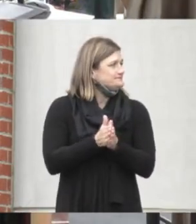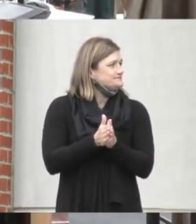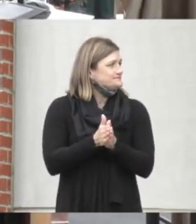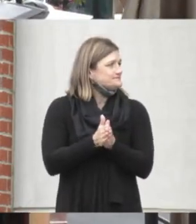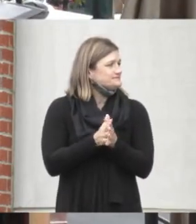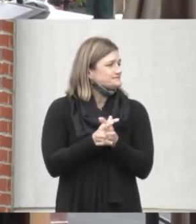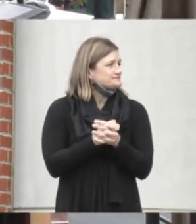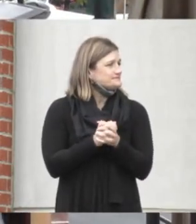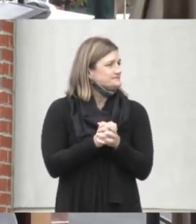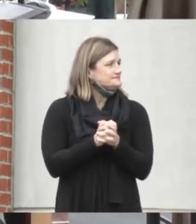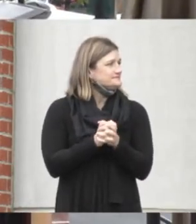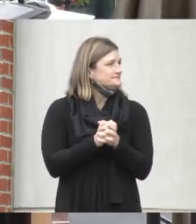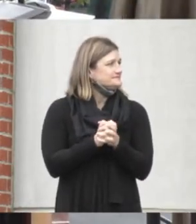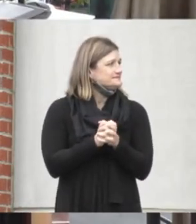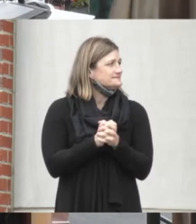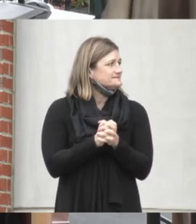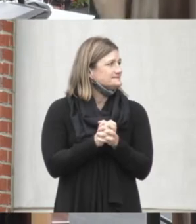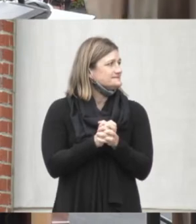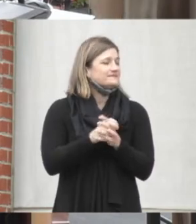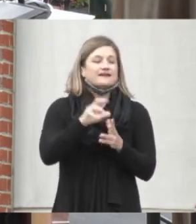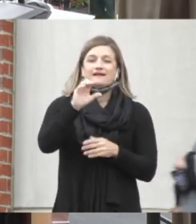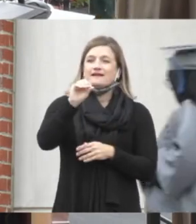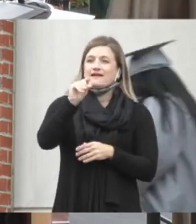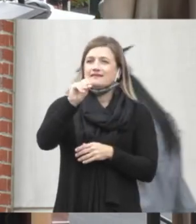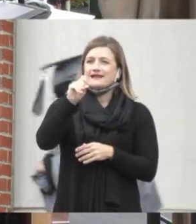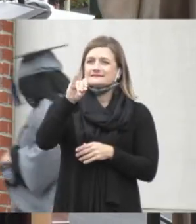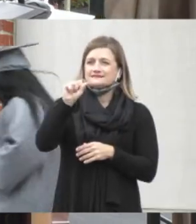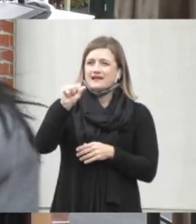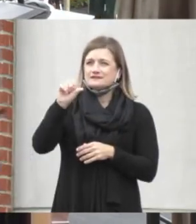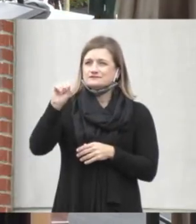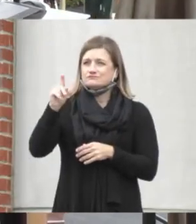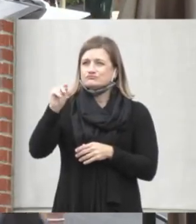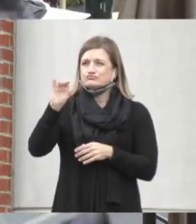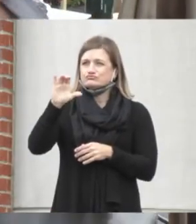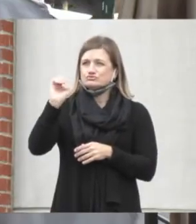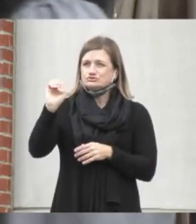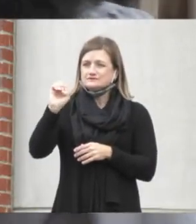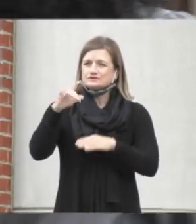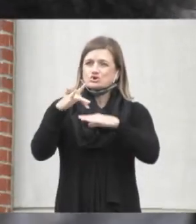This is Alexis Brooks. Alexis Brooks, Early Childhood.